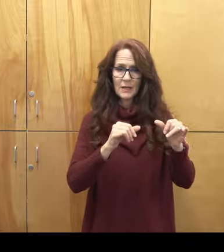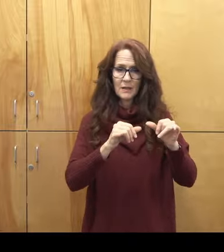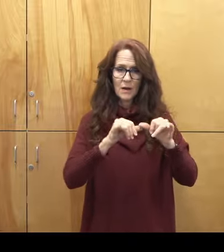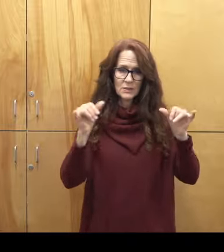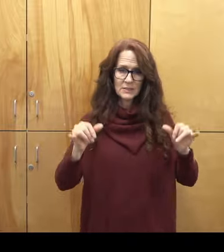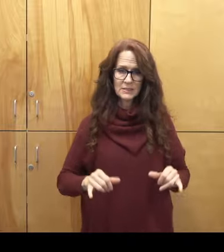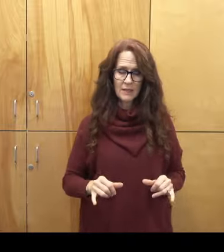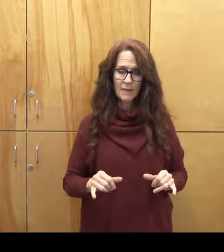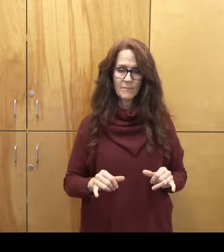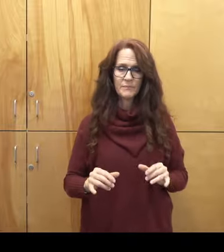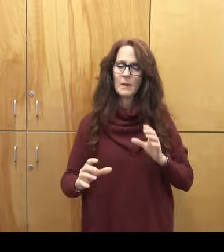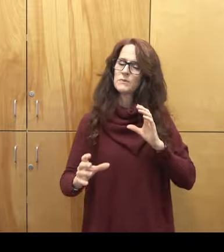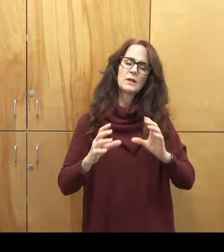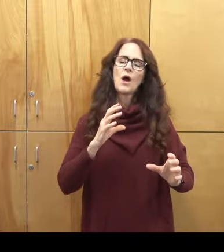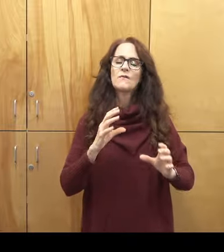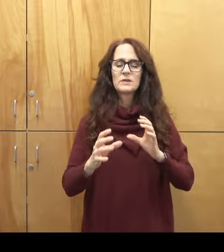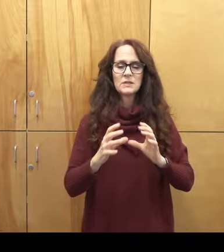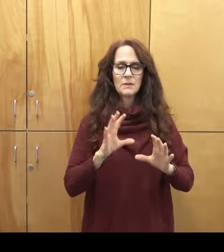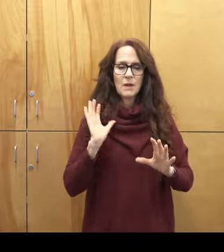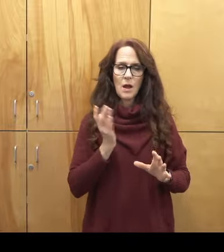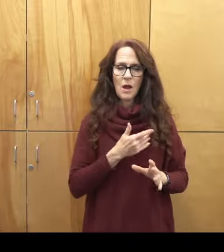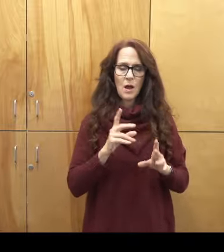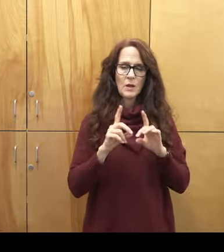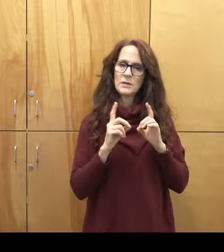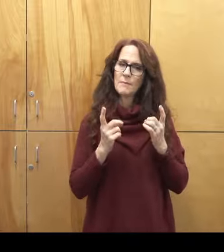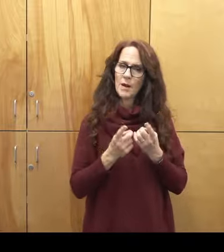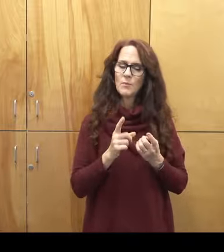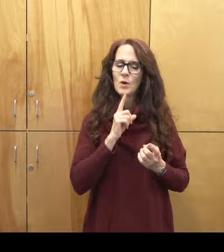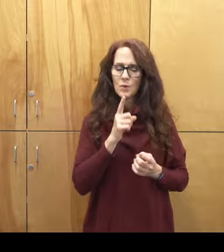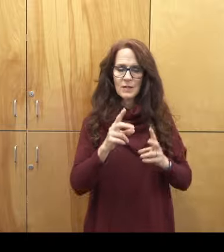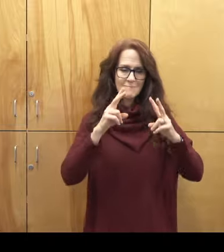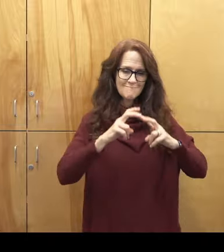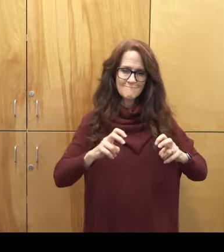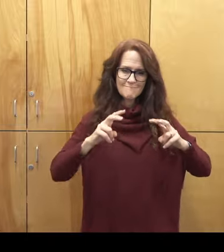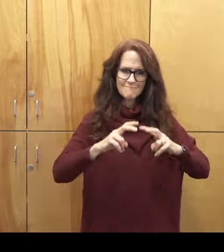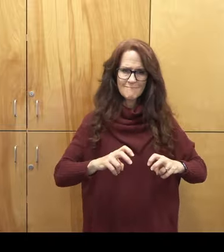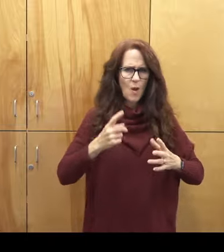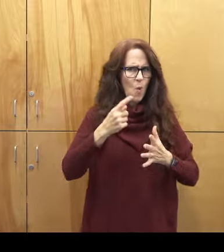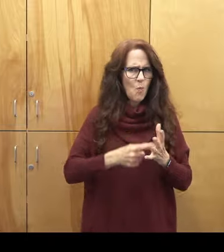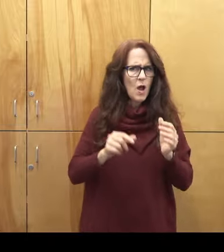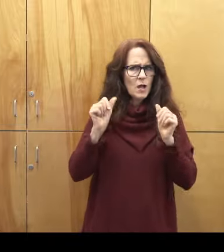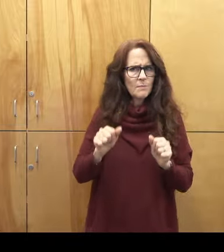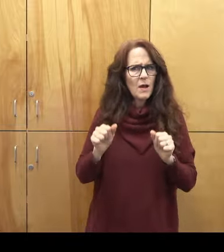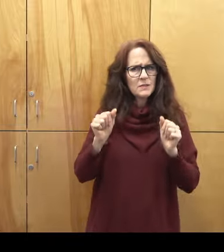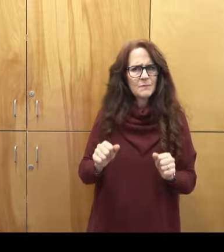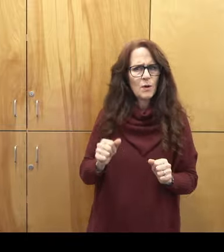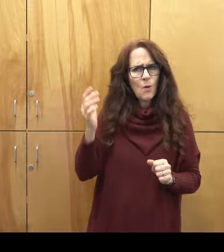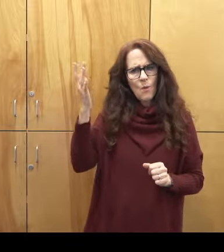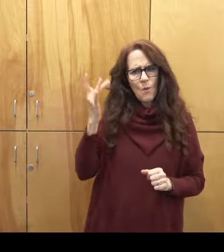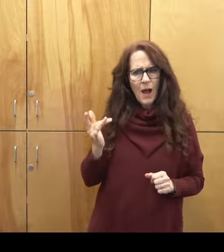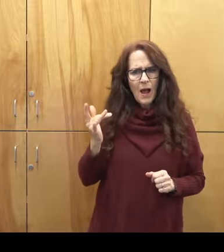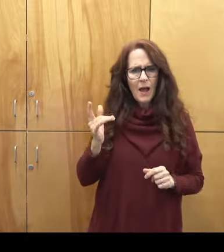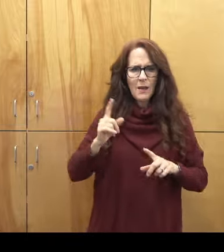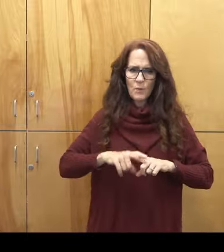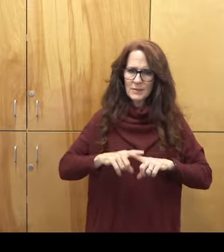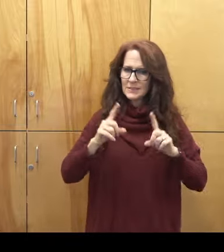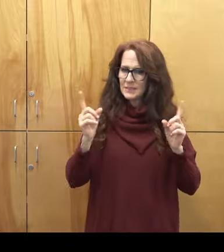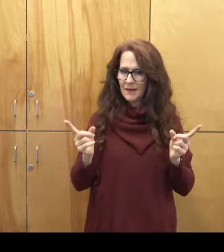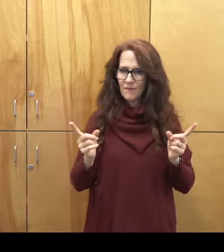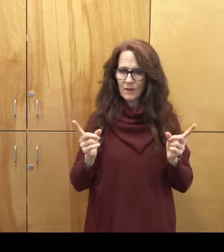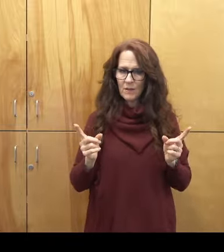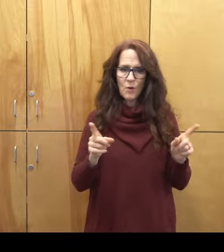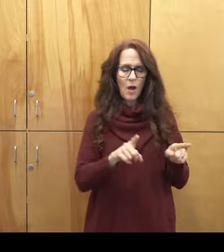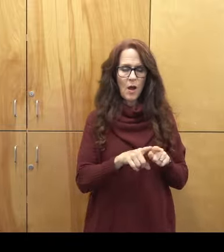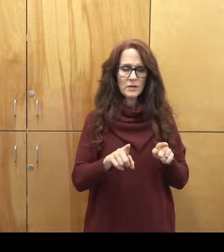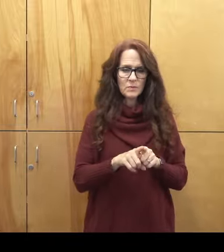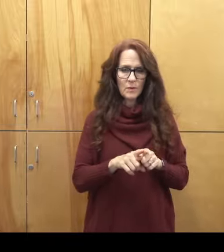that was something, a conversation in our department, we really looked at, like, what could be the possible why? What was different? Because we want to also